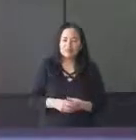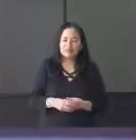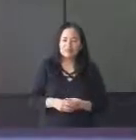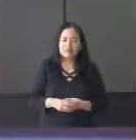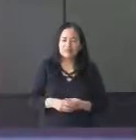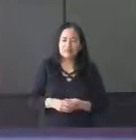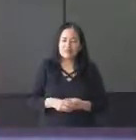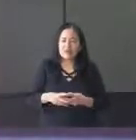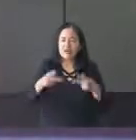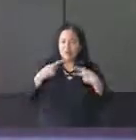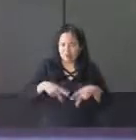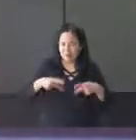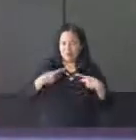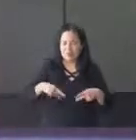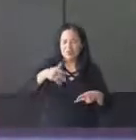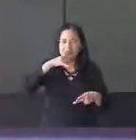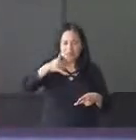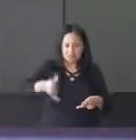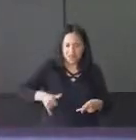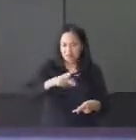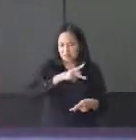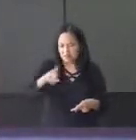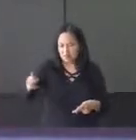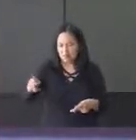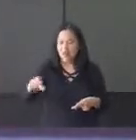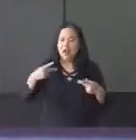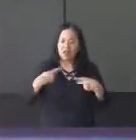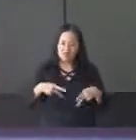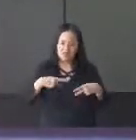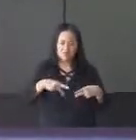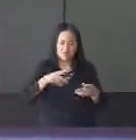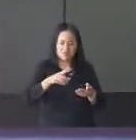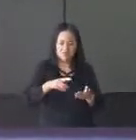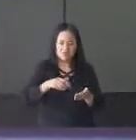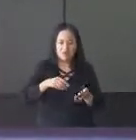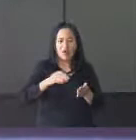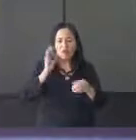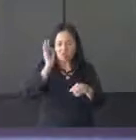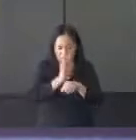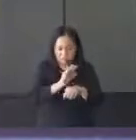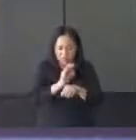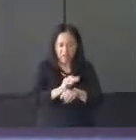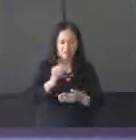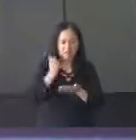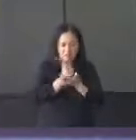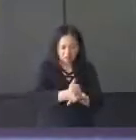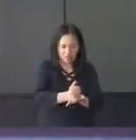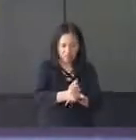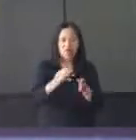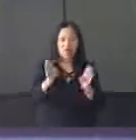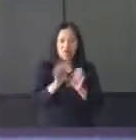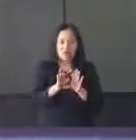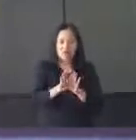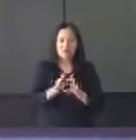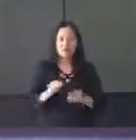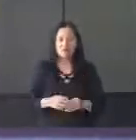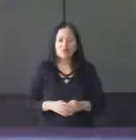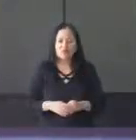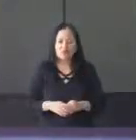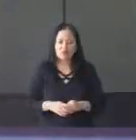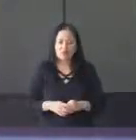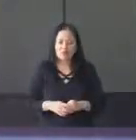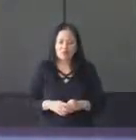of the civil society in Italy, is to defend Lugano, the mayor, and implement concrete